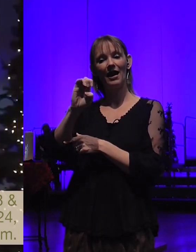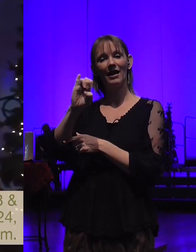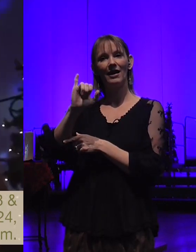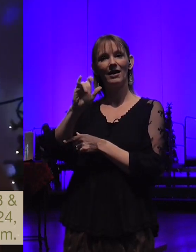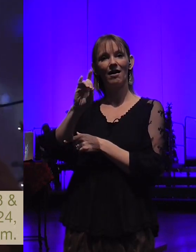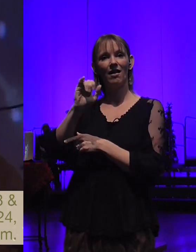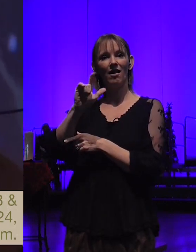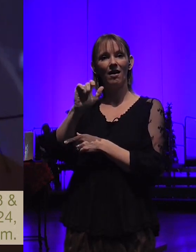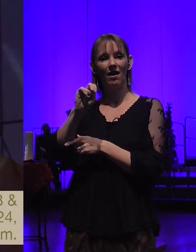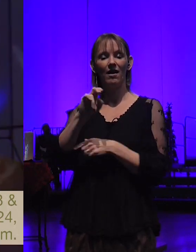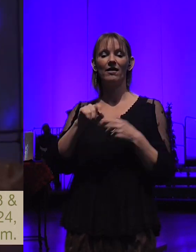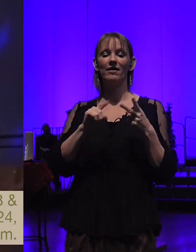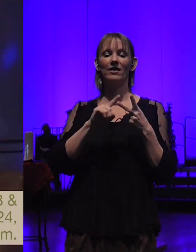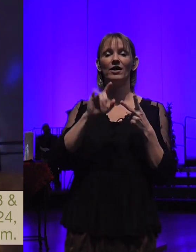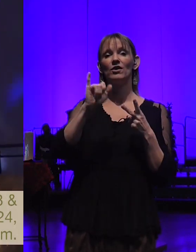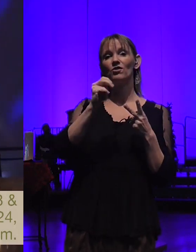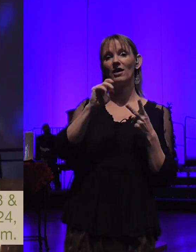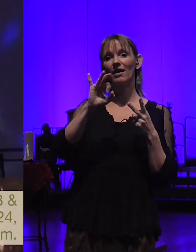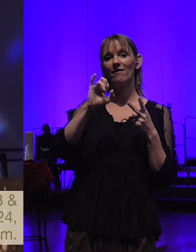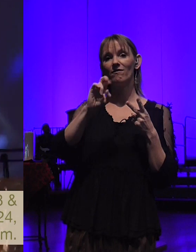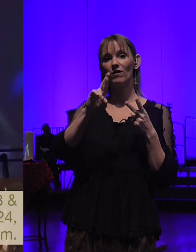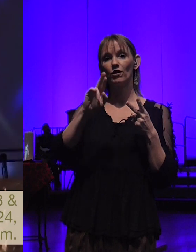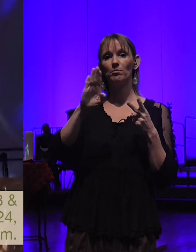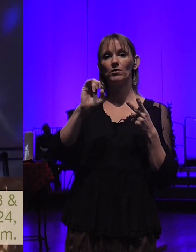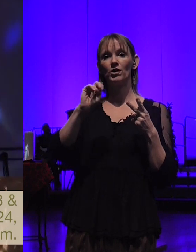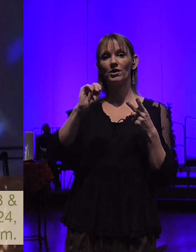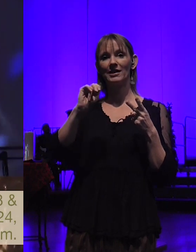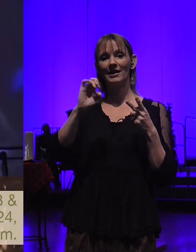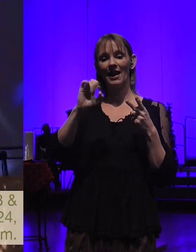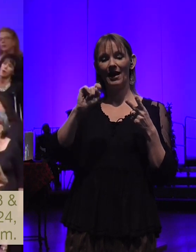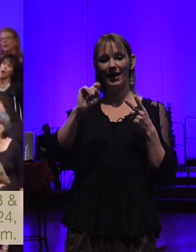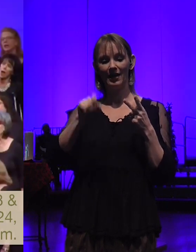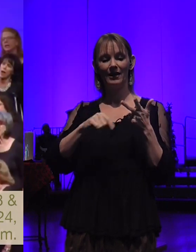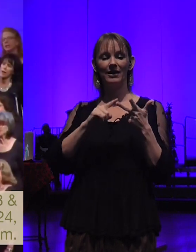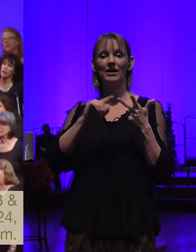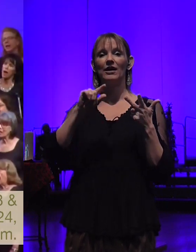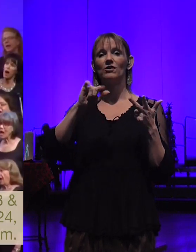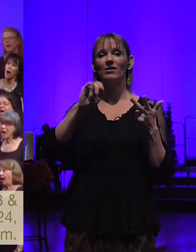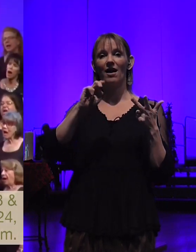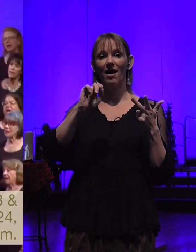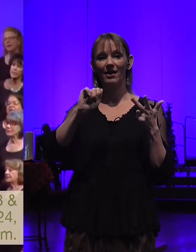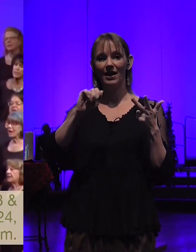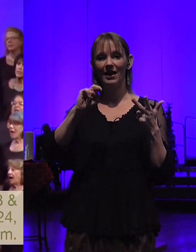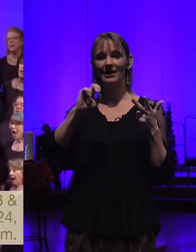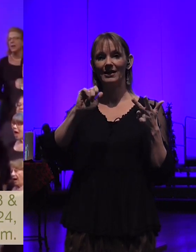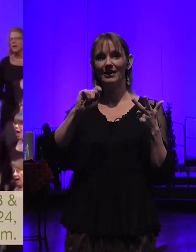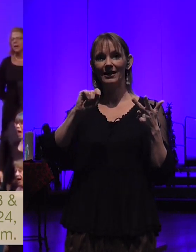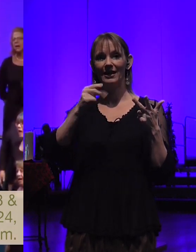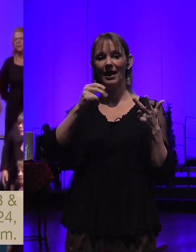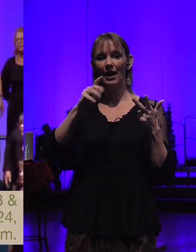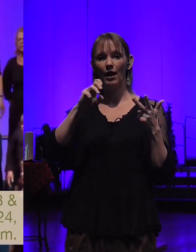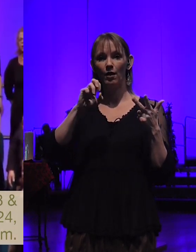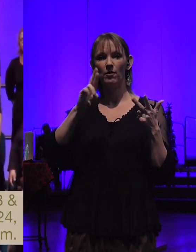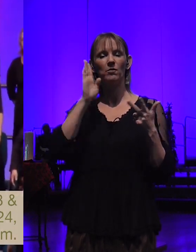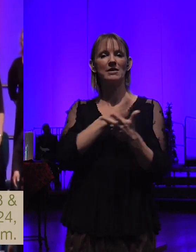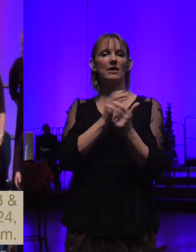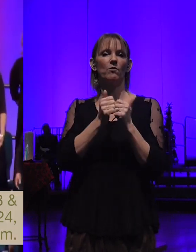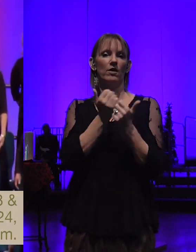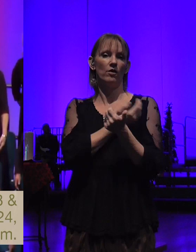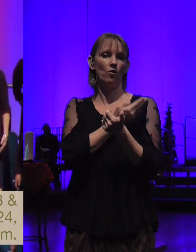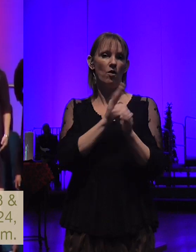will have Jennifer Burnett, who always brings the heart of Christmas. We have Gianna Neathammer, who will be singing with our Mile High